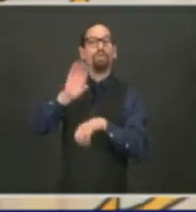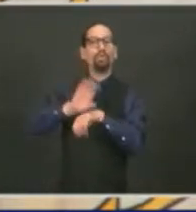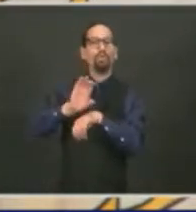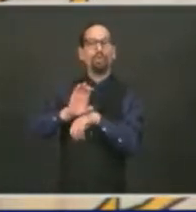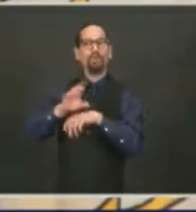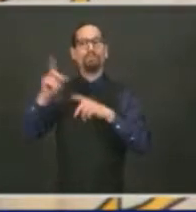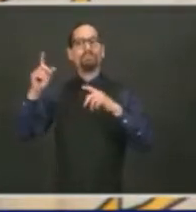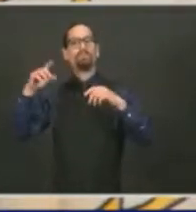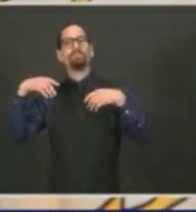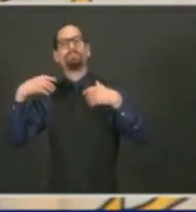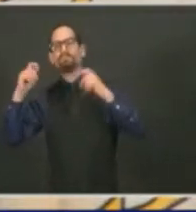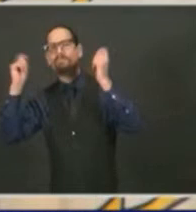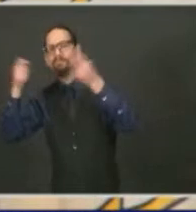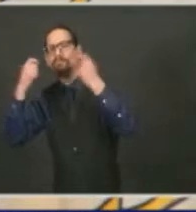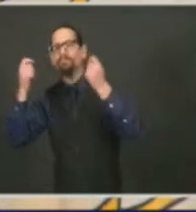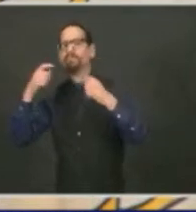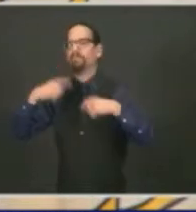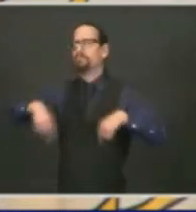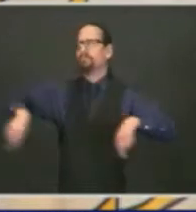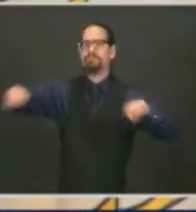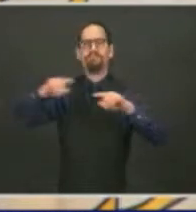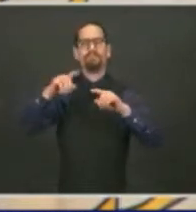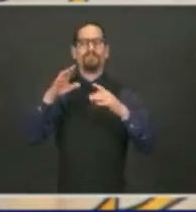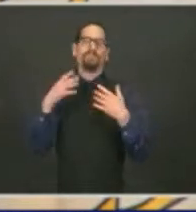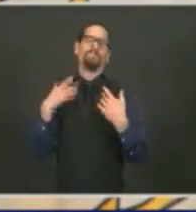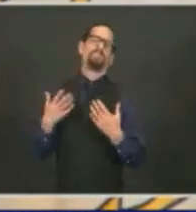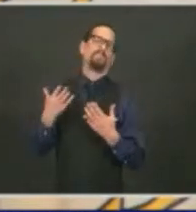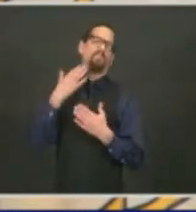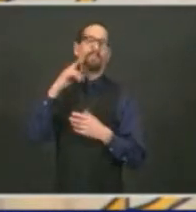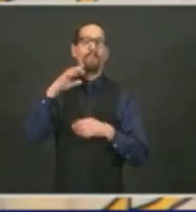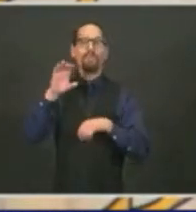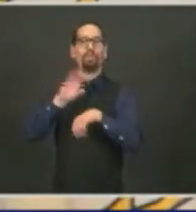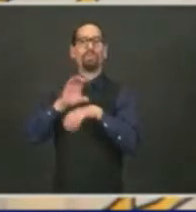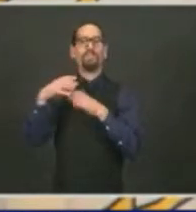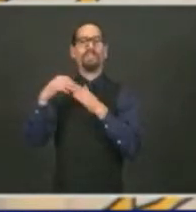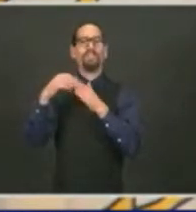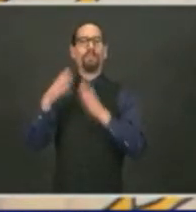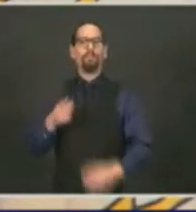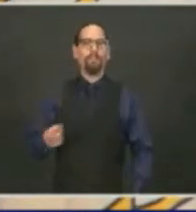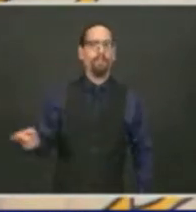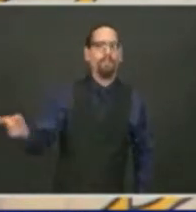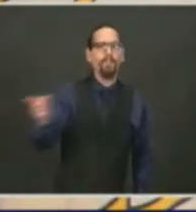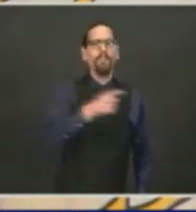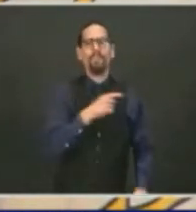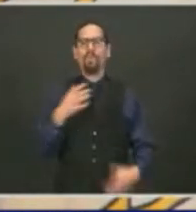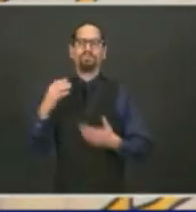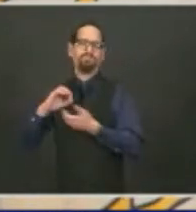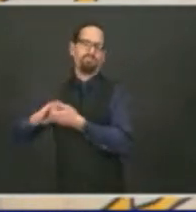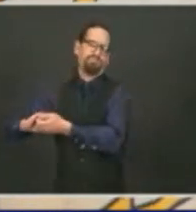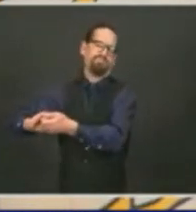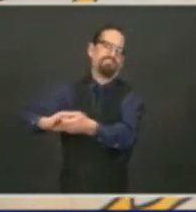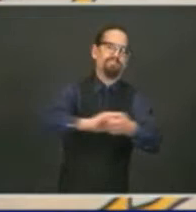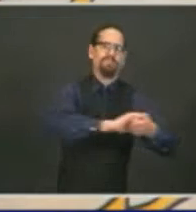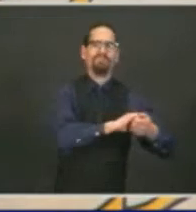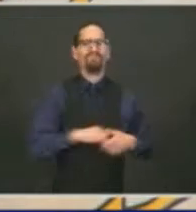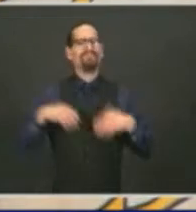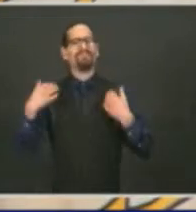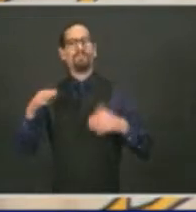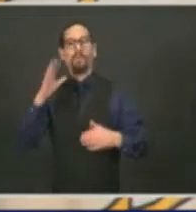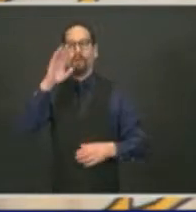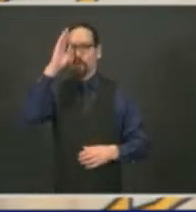exceptional leadership, collaboration, and partnership. I know this is a very important time of year with